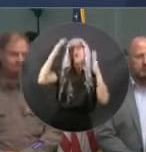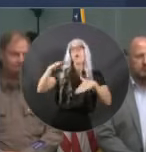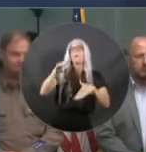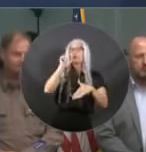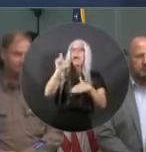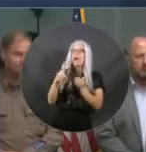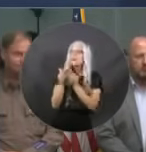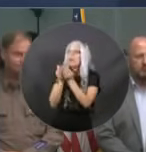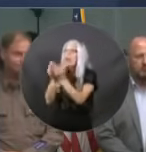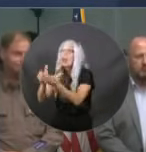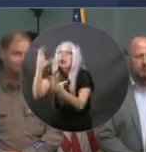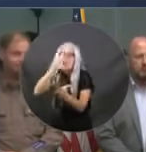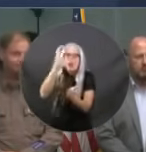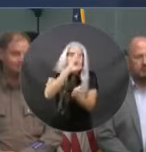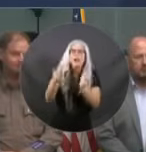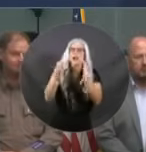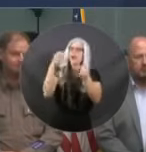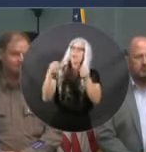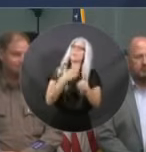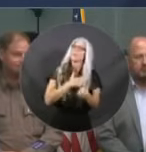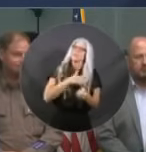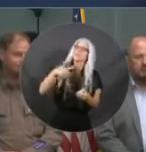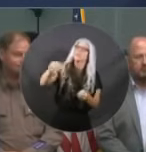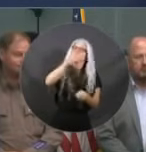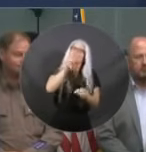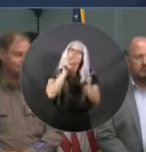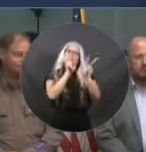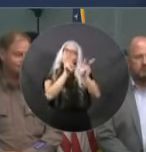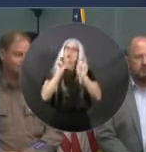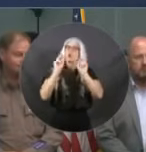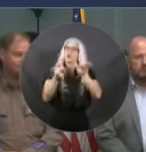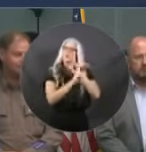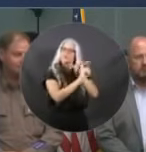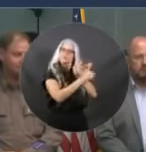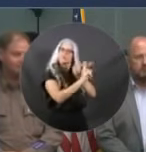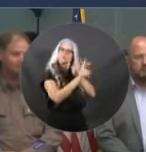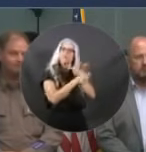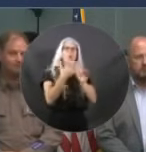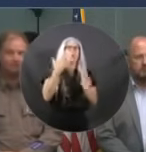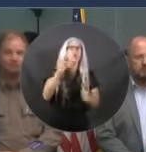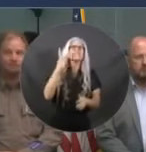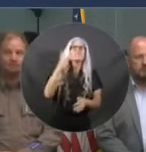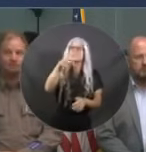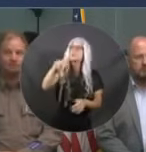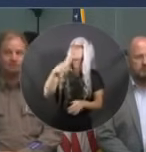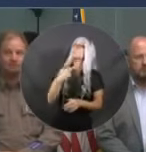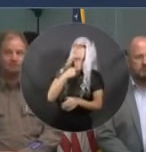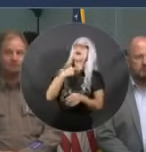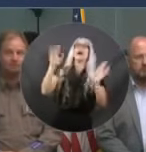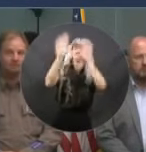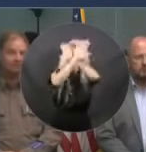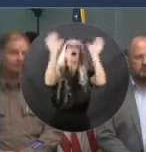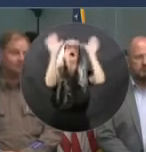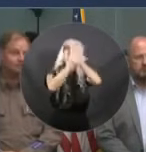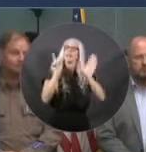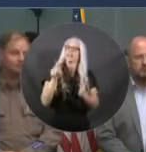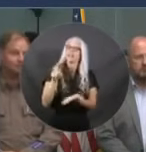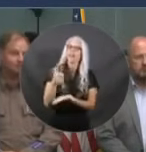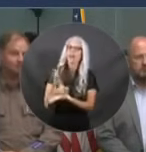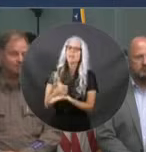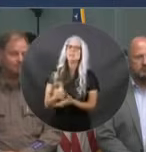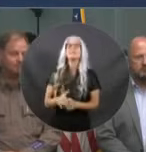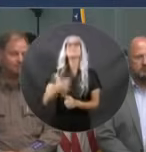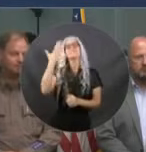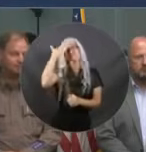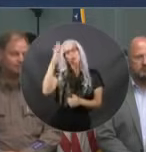hopefully nobody ends up in harm's way when the storm hits. But we know that that's likely to be a necessity to